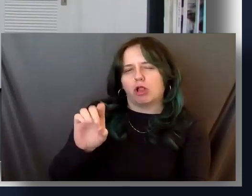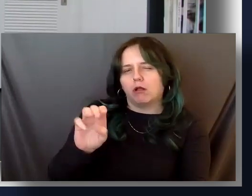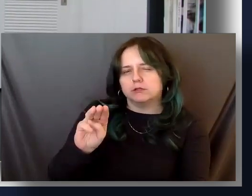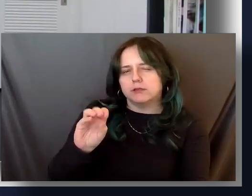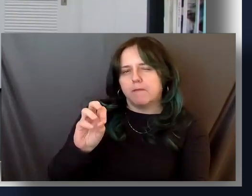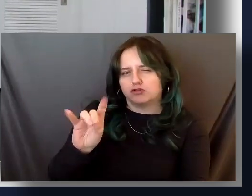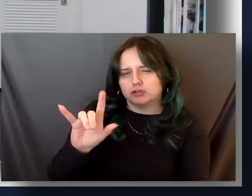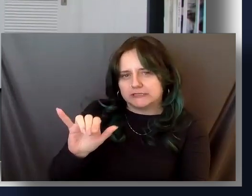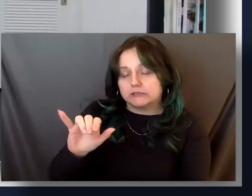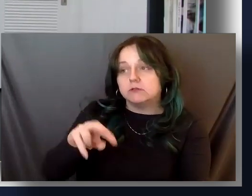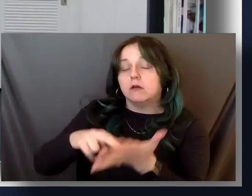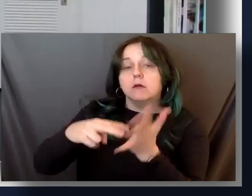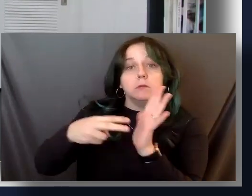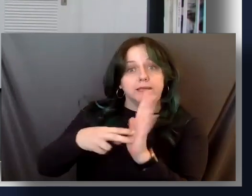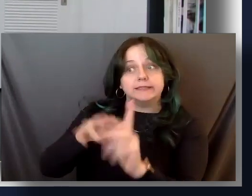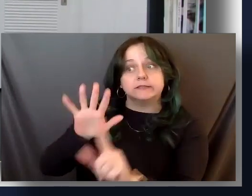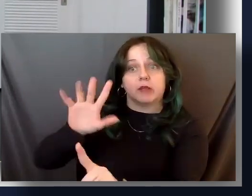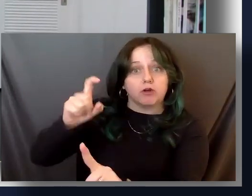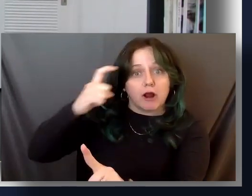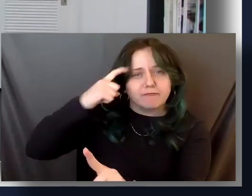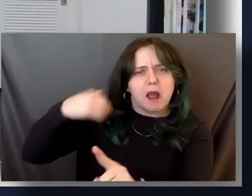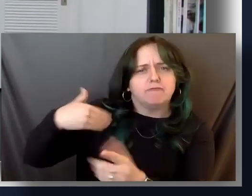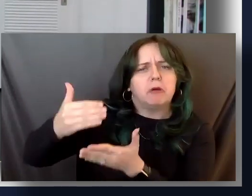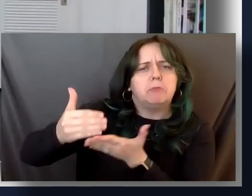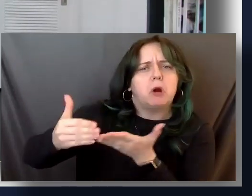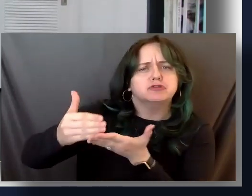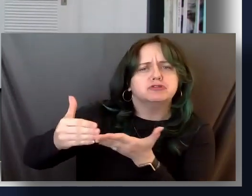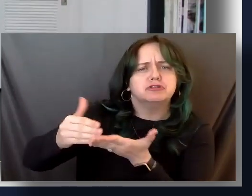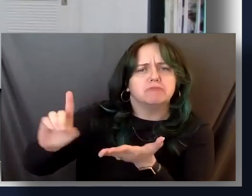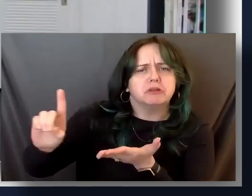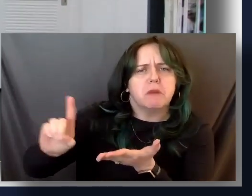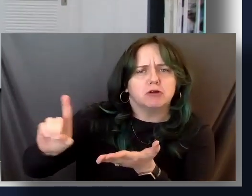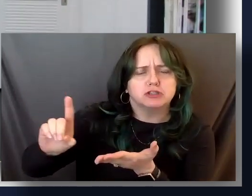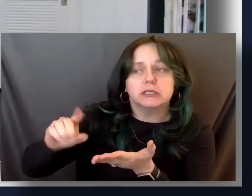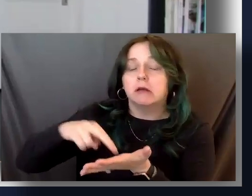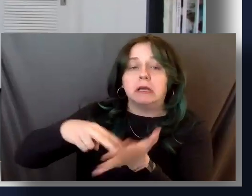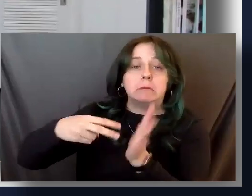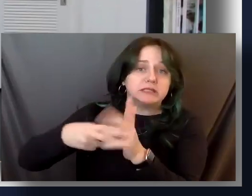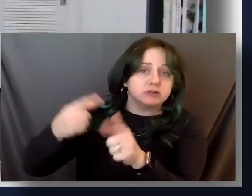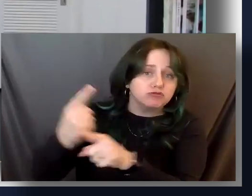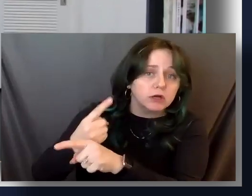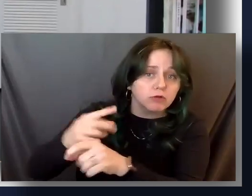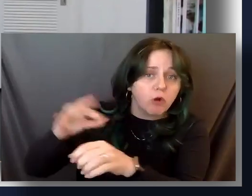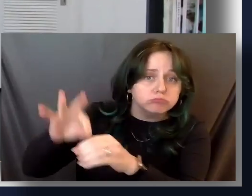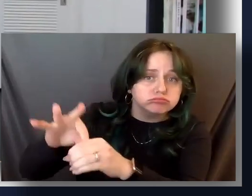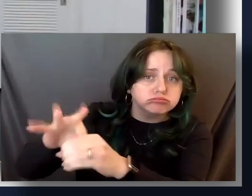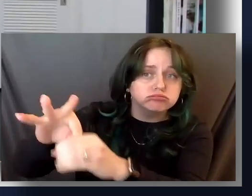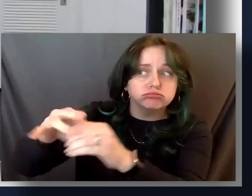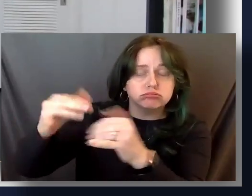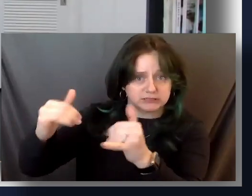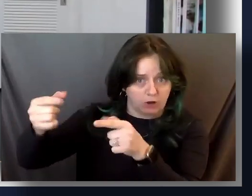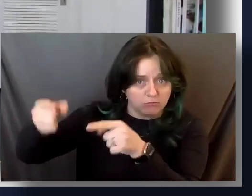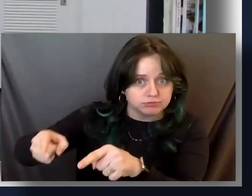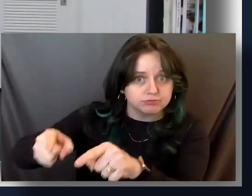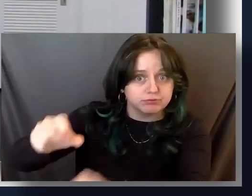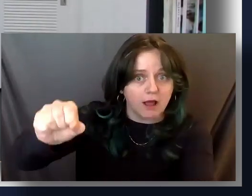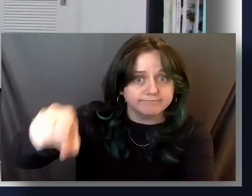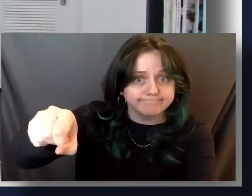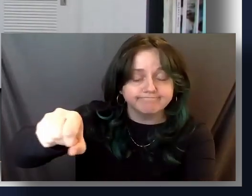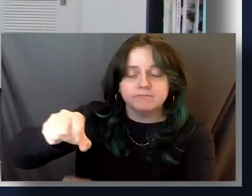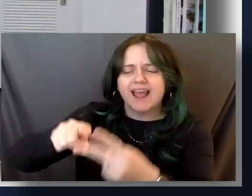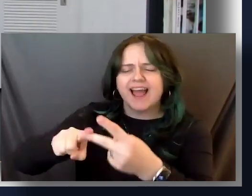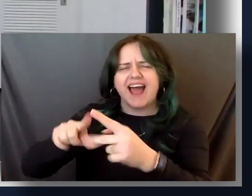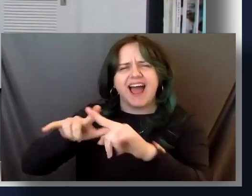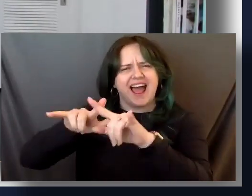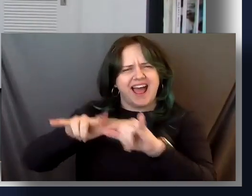democracy. It's a country whose government has elements of democracy. So, for example, it holds regular elections, but